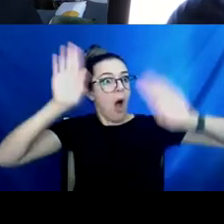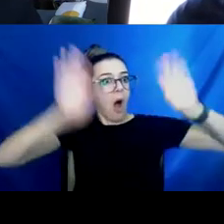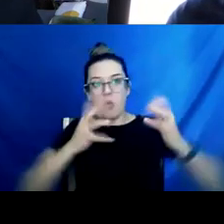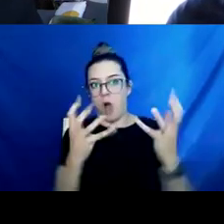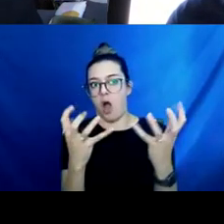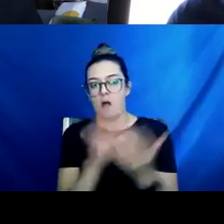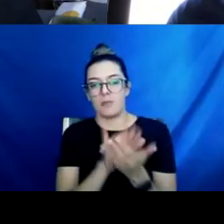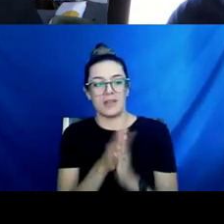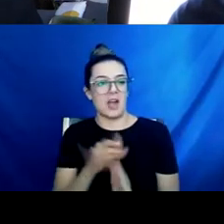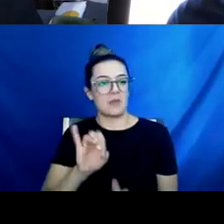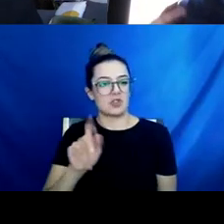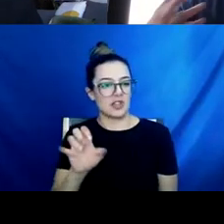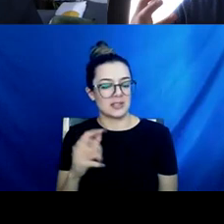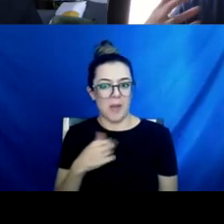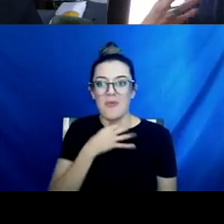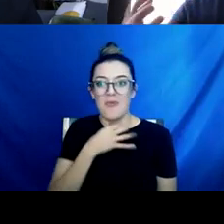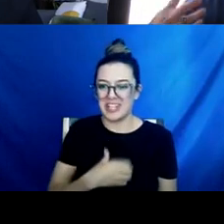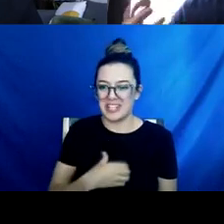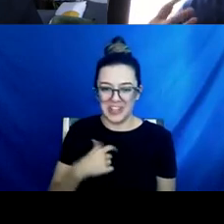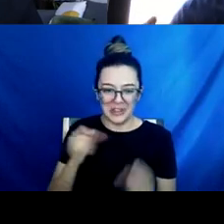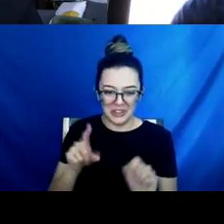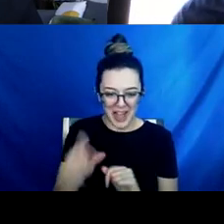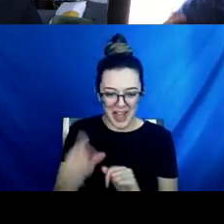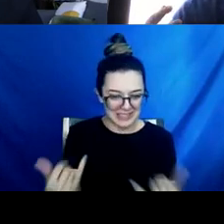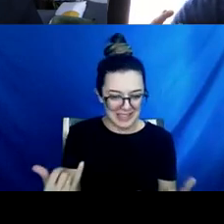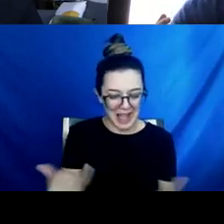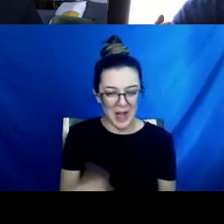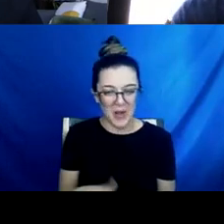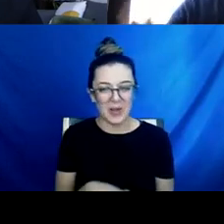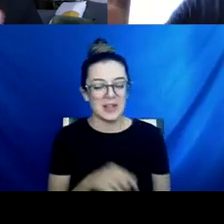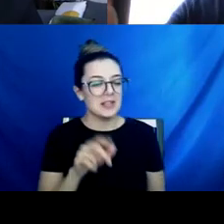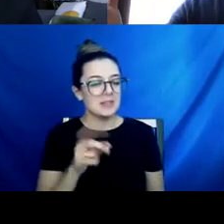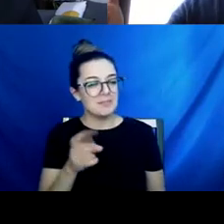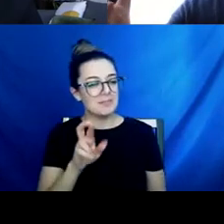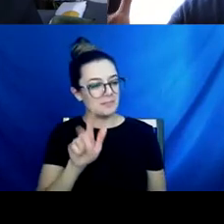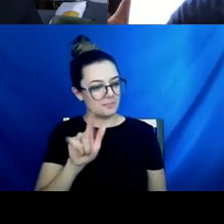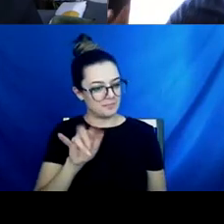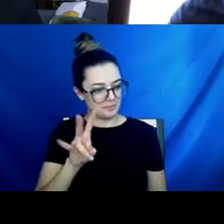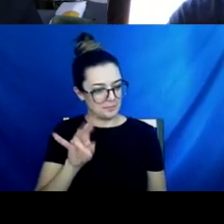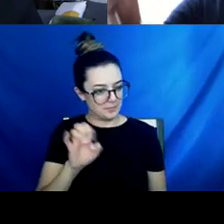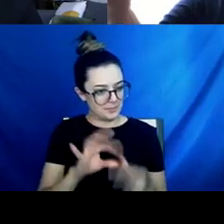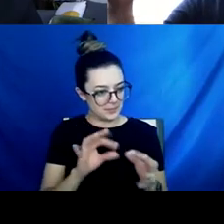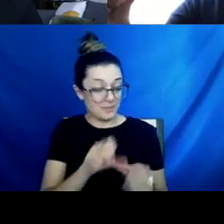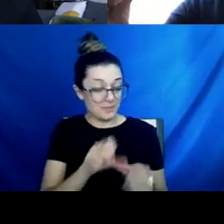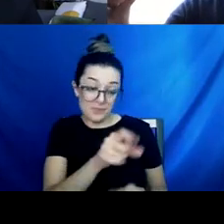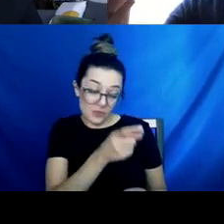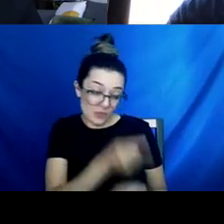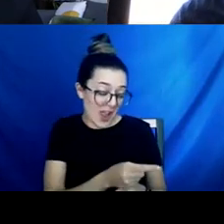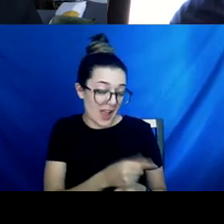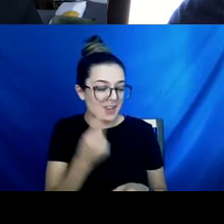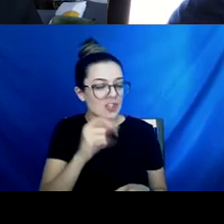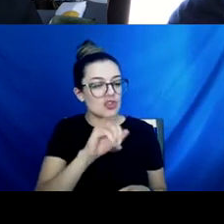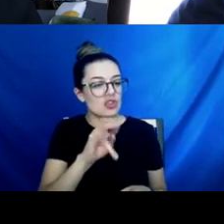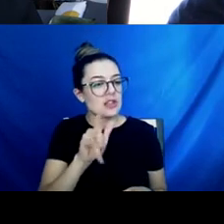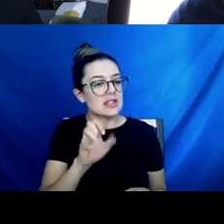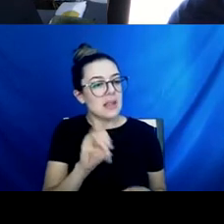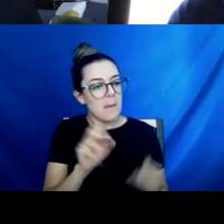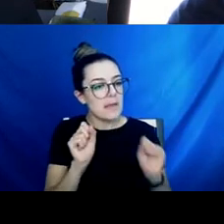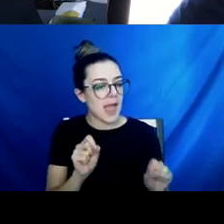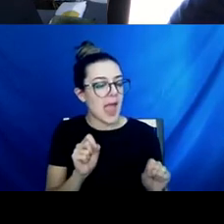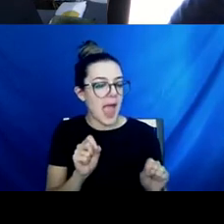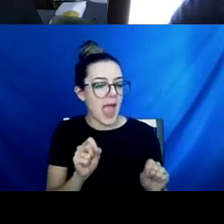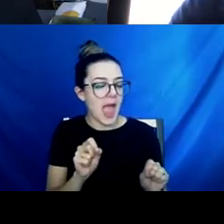World Service, where I would, I'd be in the car, listening to what was going on, and then to see that really kind of disappear